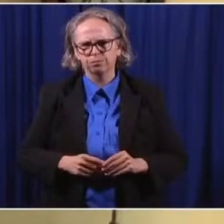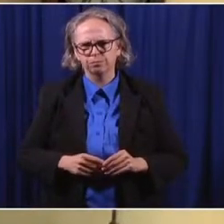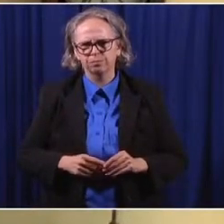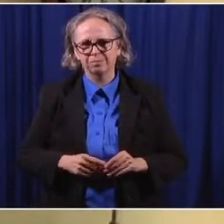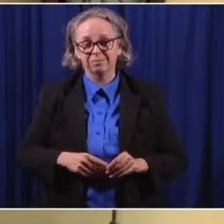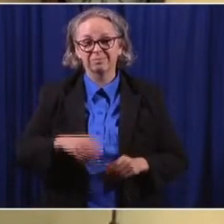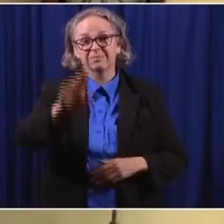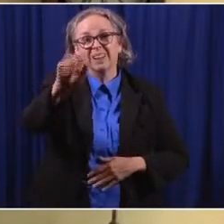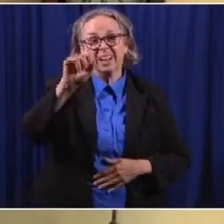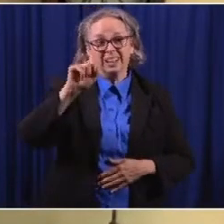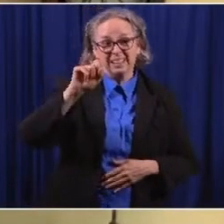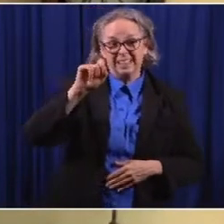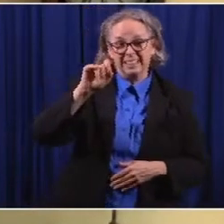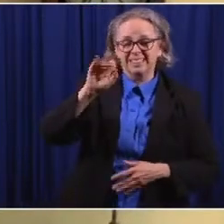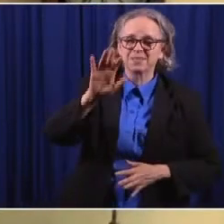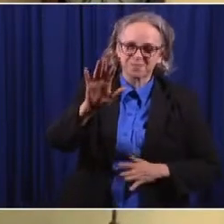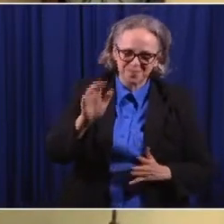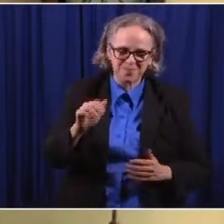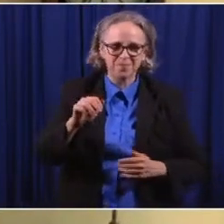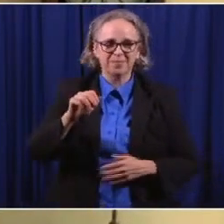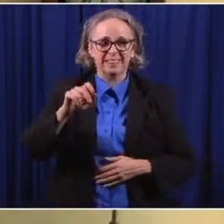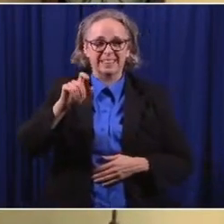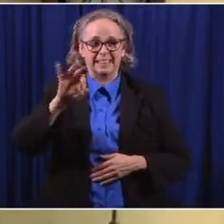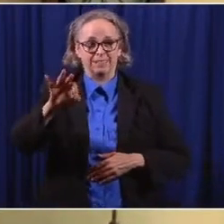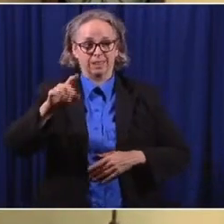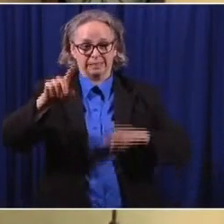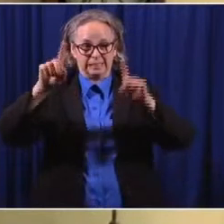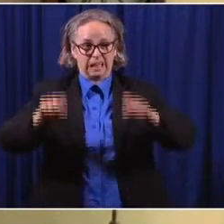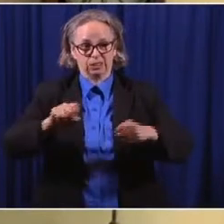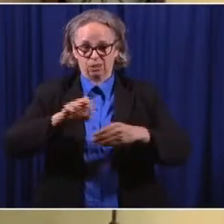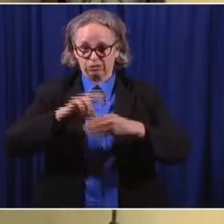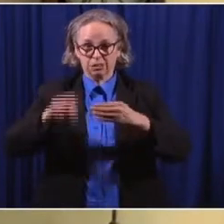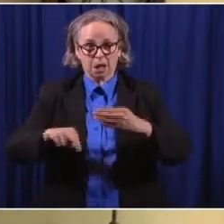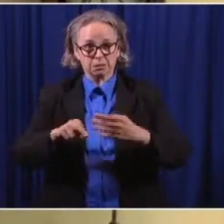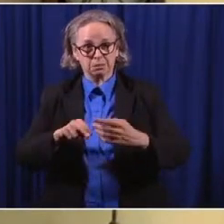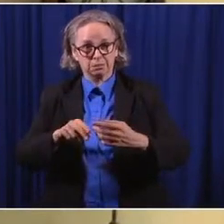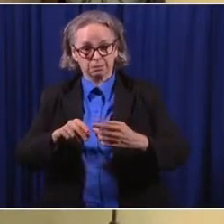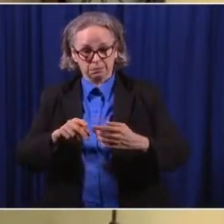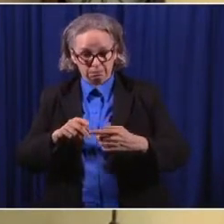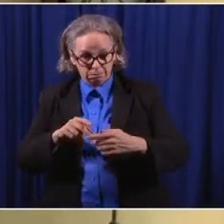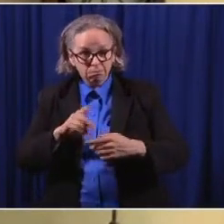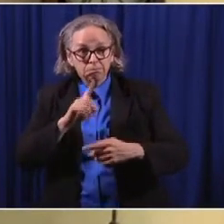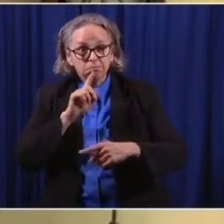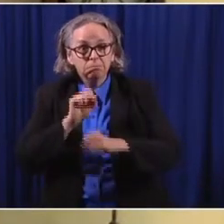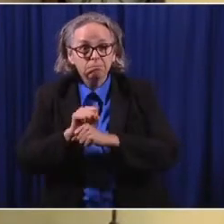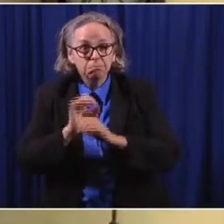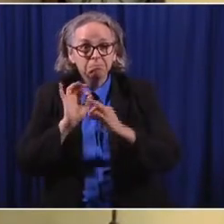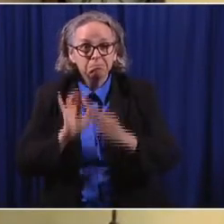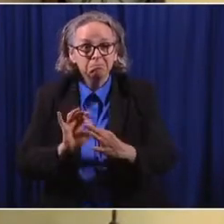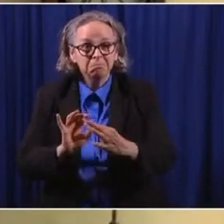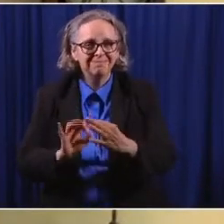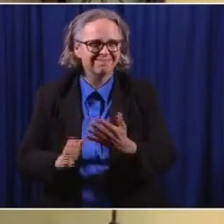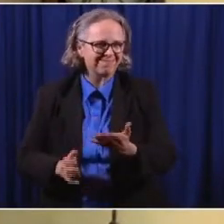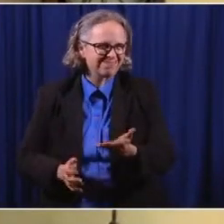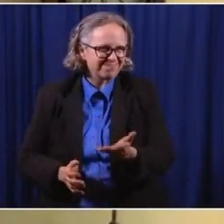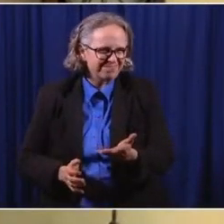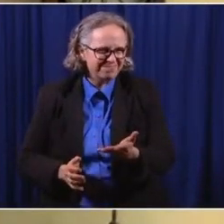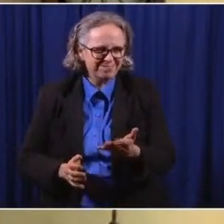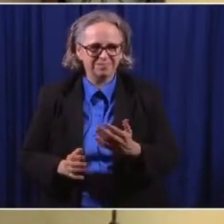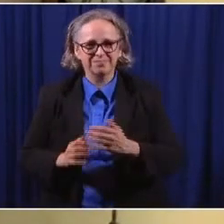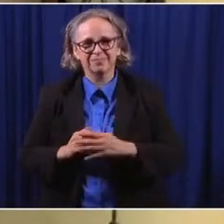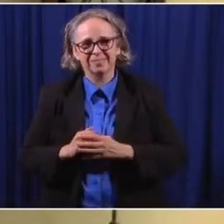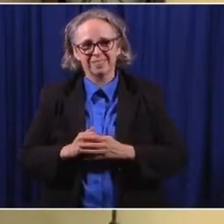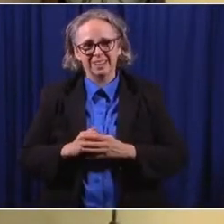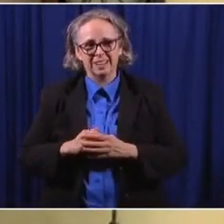precise measurement, you might be able to, and again, I'll leave it up to the doctors, but you would have a better idea